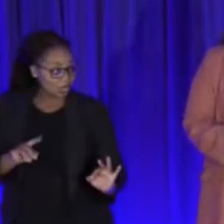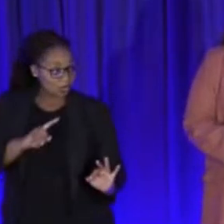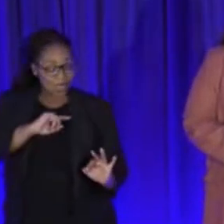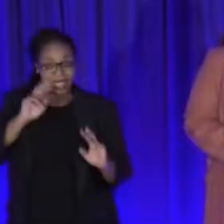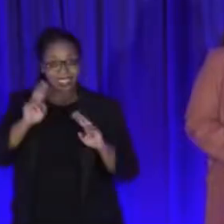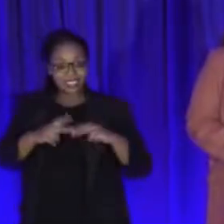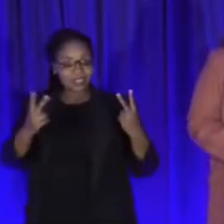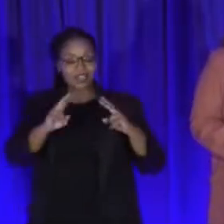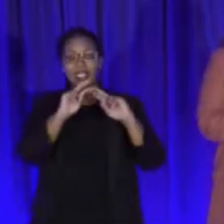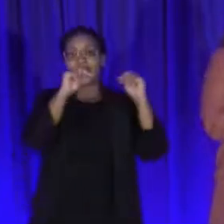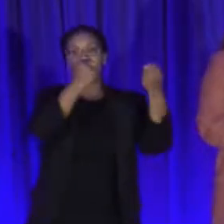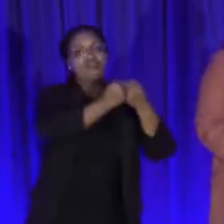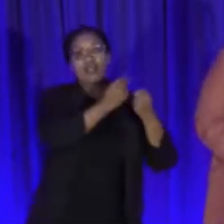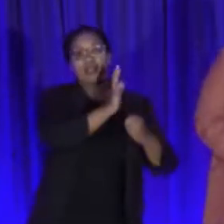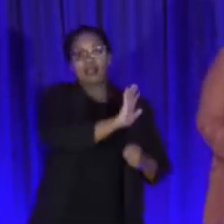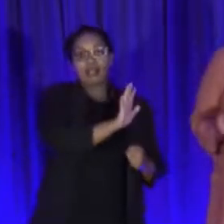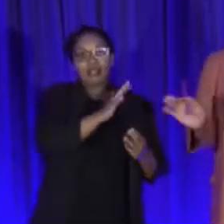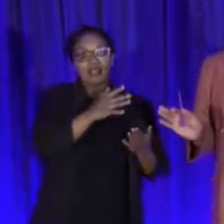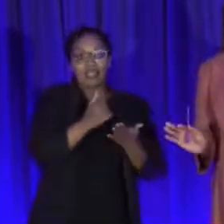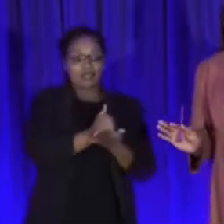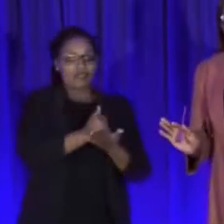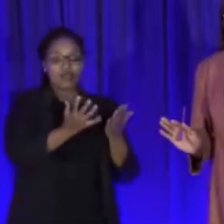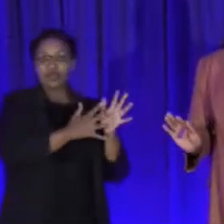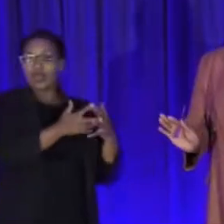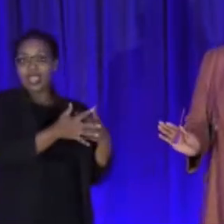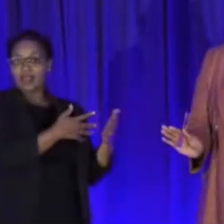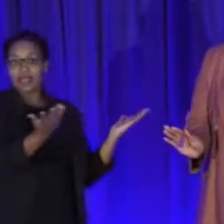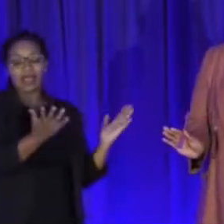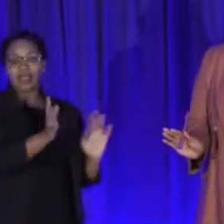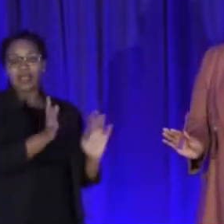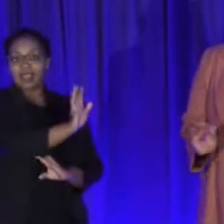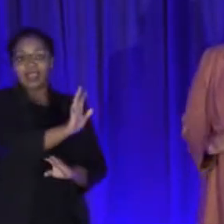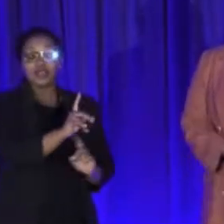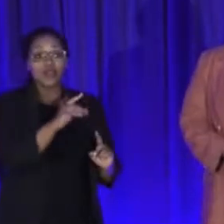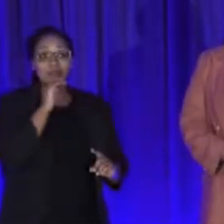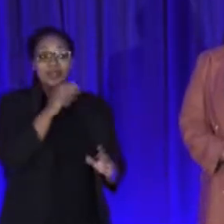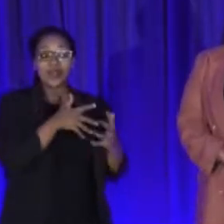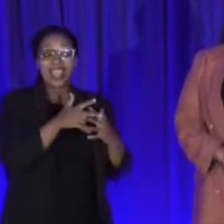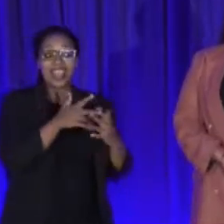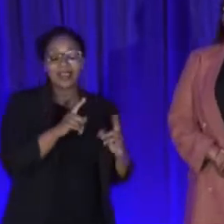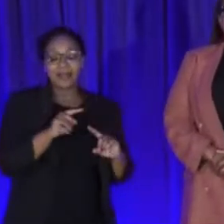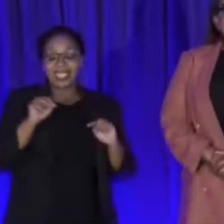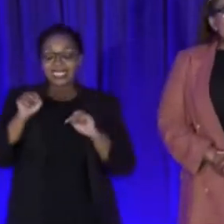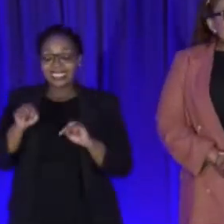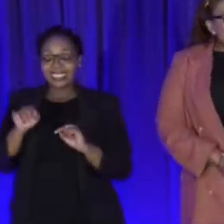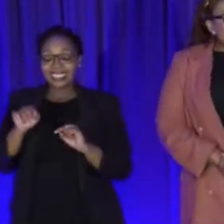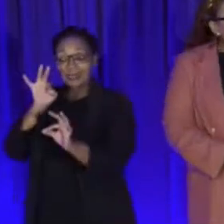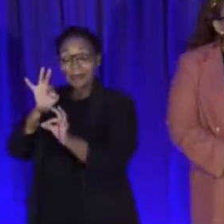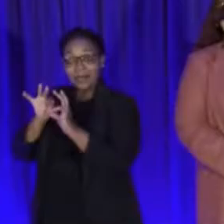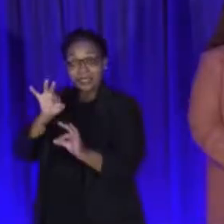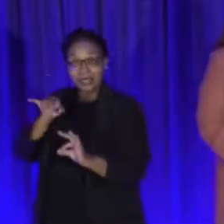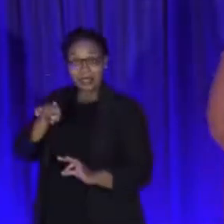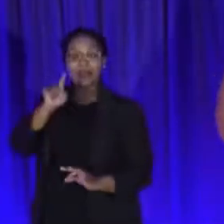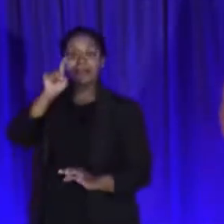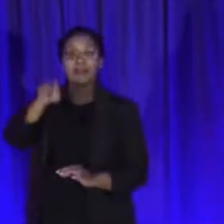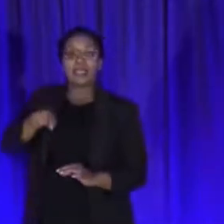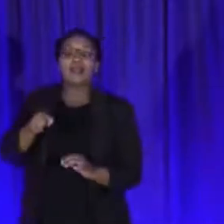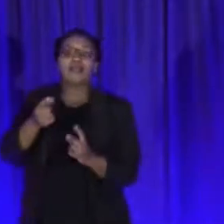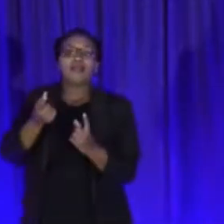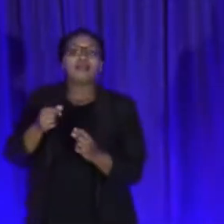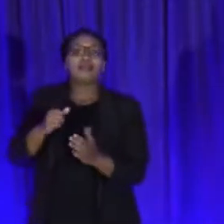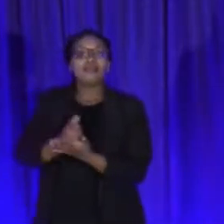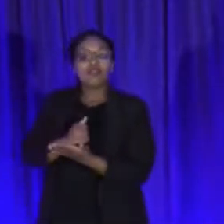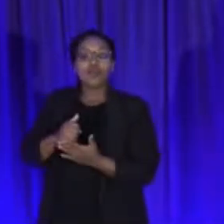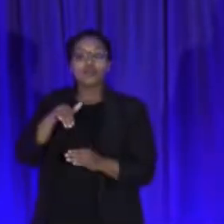election where you can vote wherever, but not exactly wherever. But with this one, your vote is